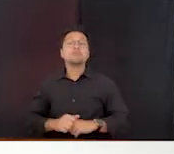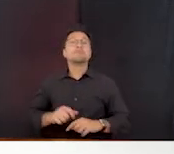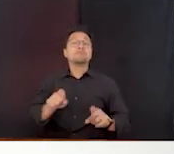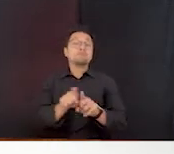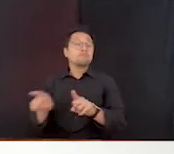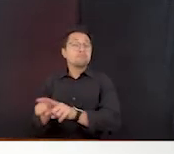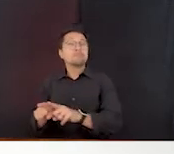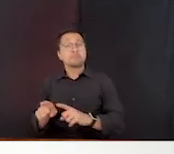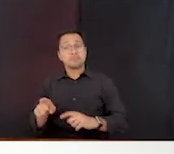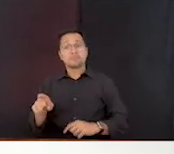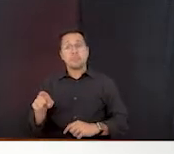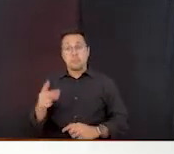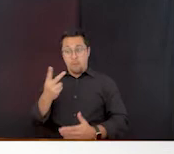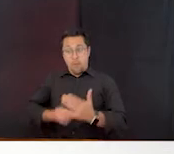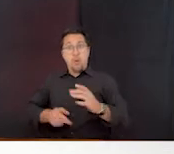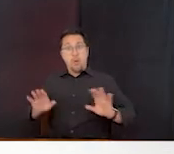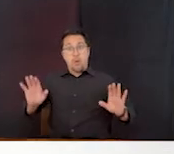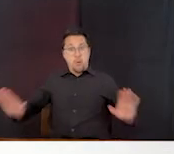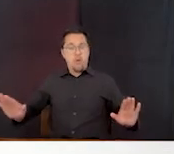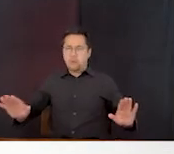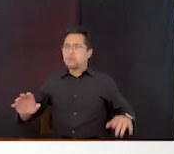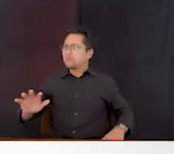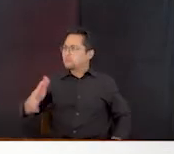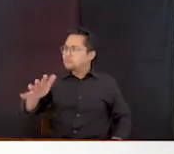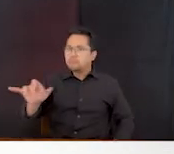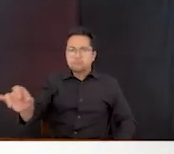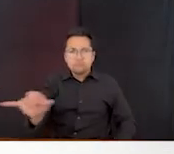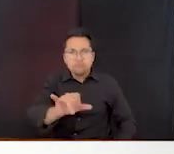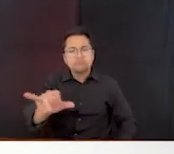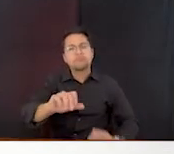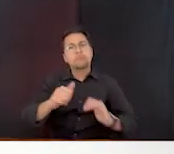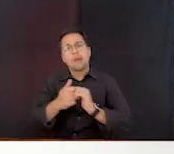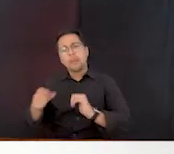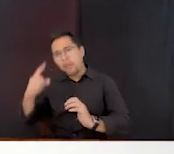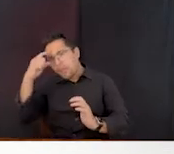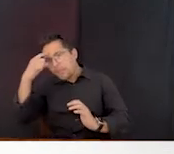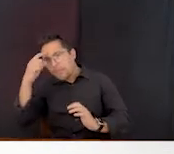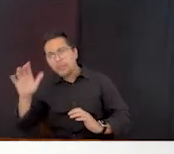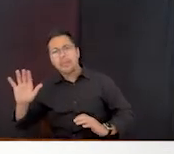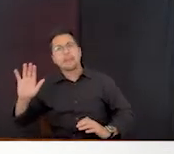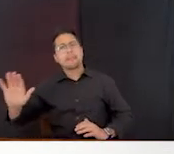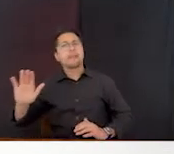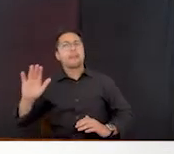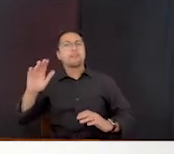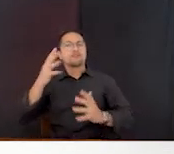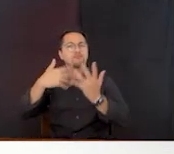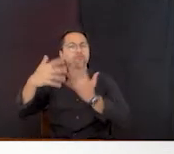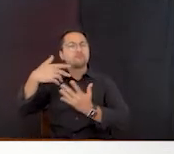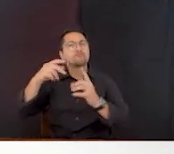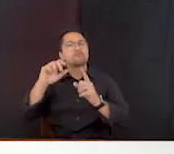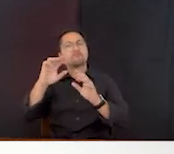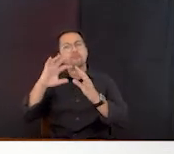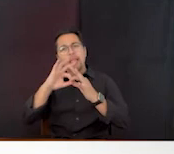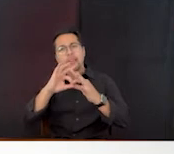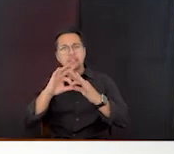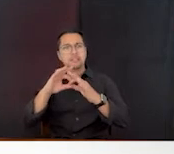social experiences and the social support available to students, regardless of their disability status.